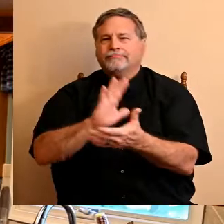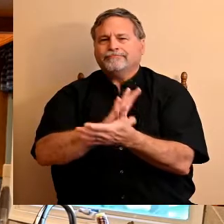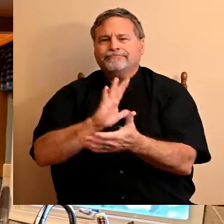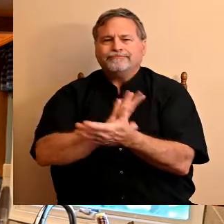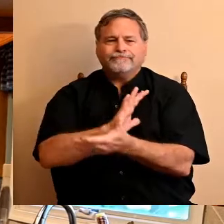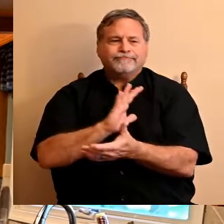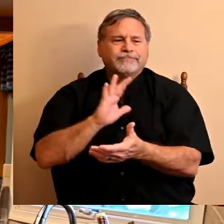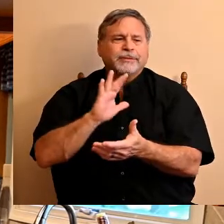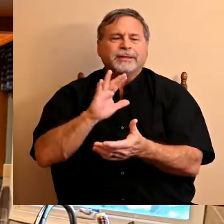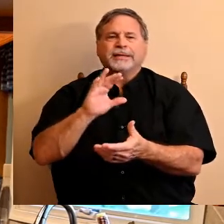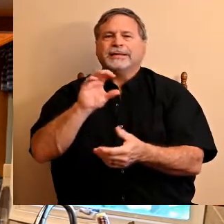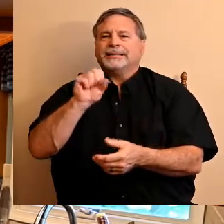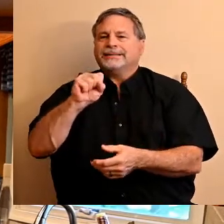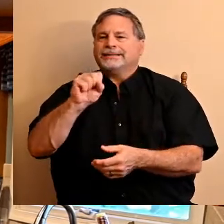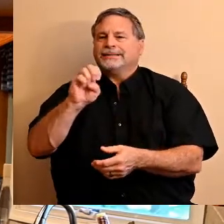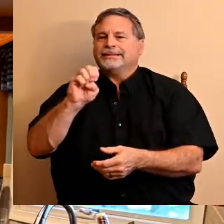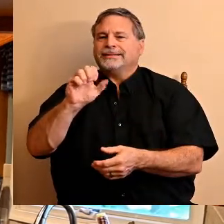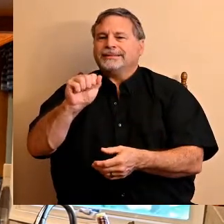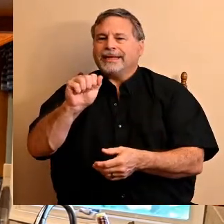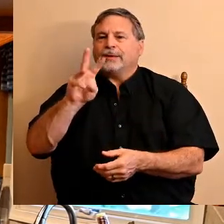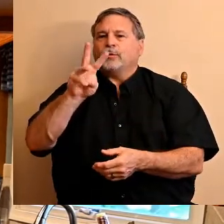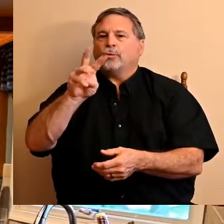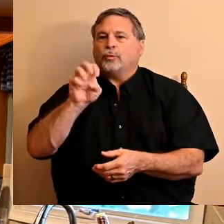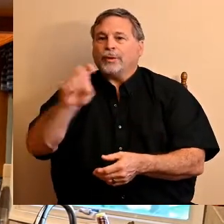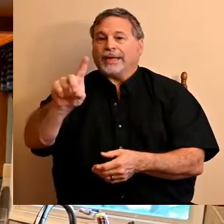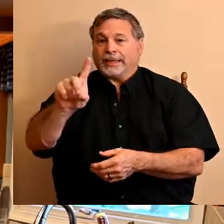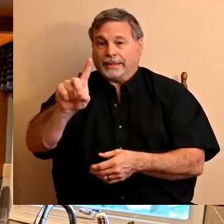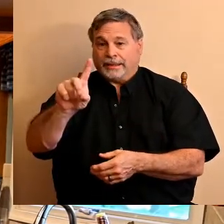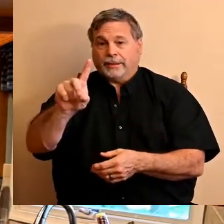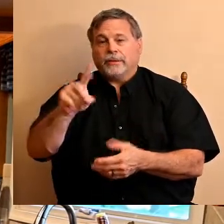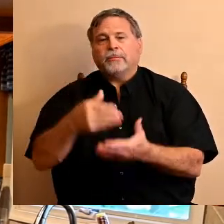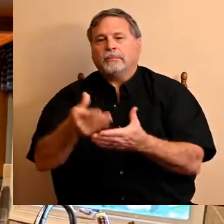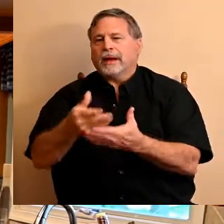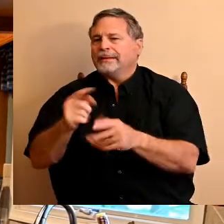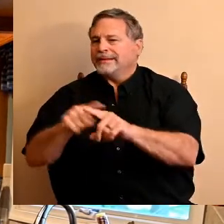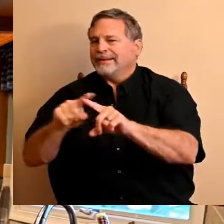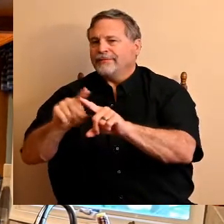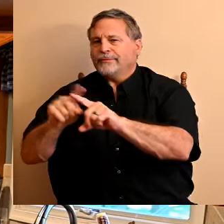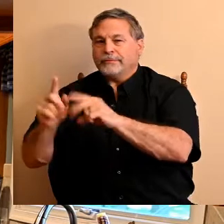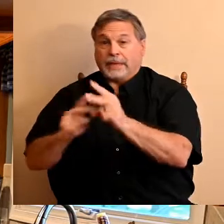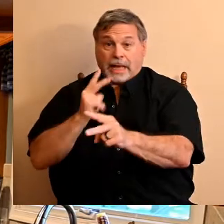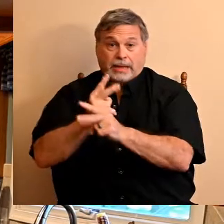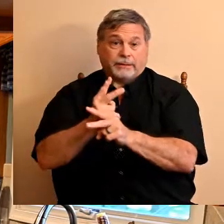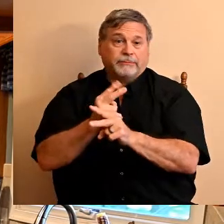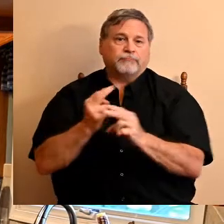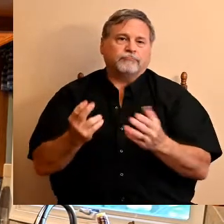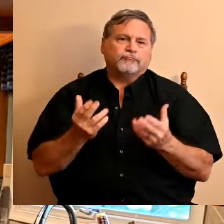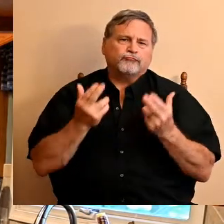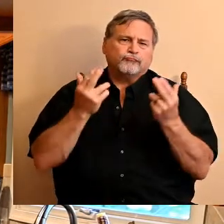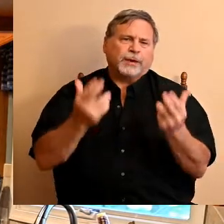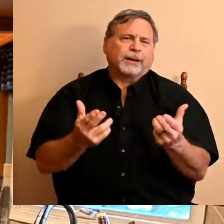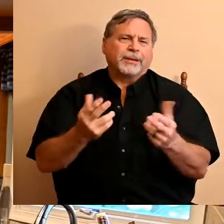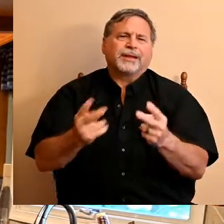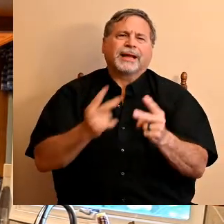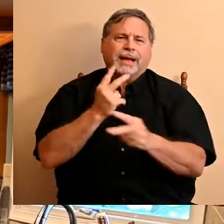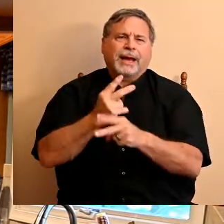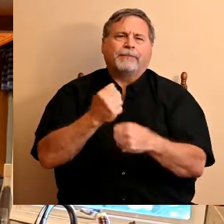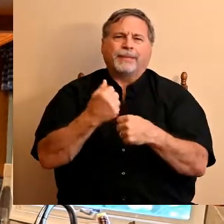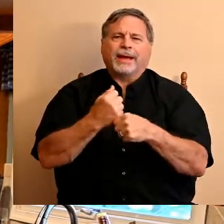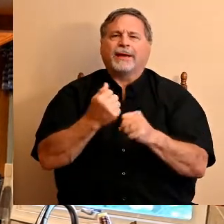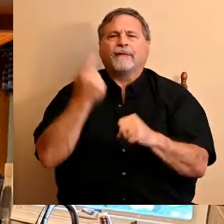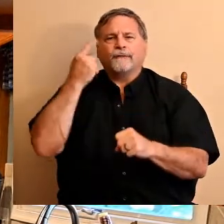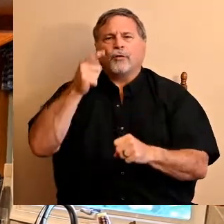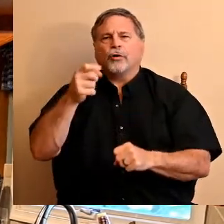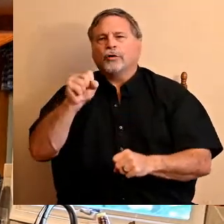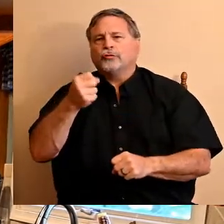seaweed. Okay, you can buy a couple different kinds. Recommend the kinds that are made for sushi. They have others that are made for snacks and are a little